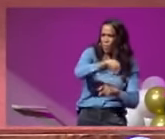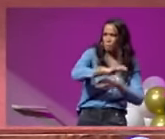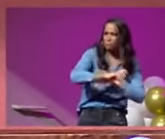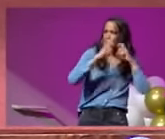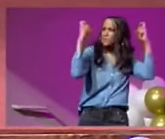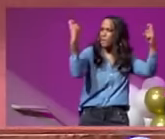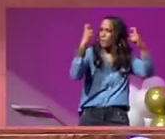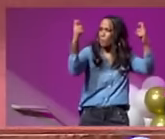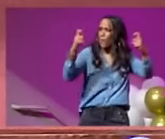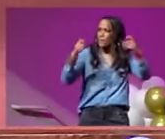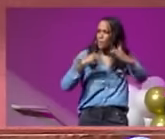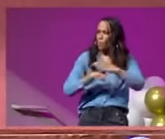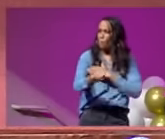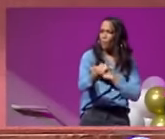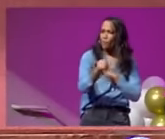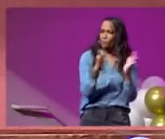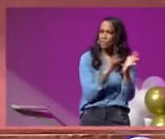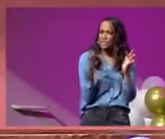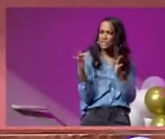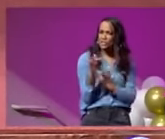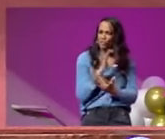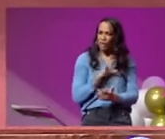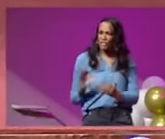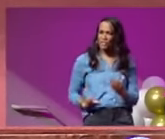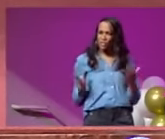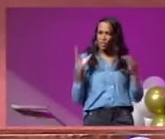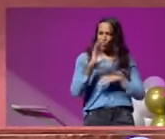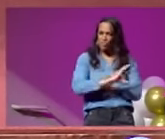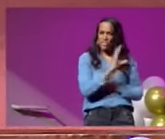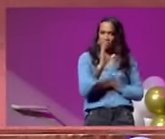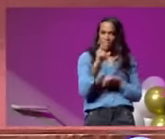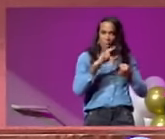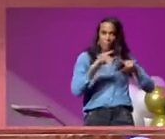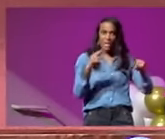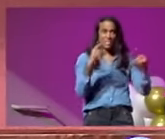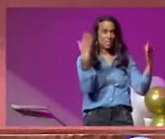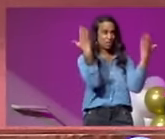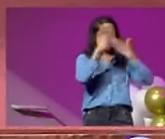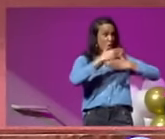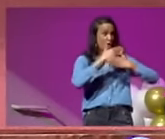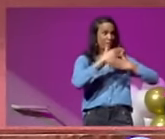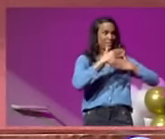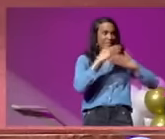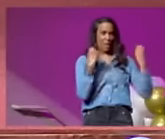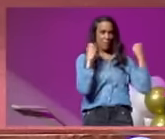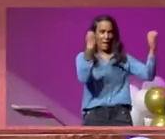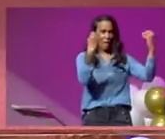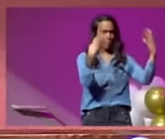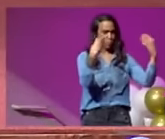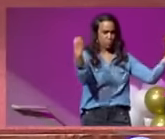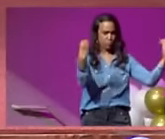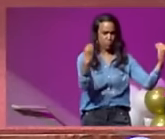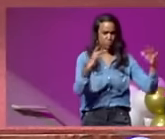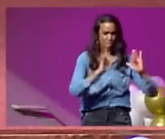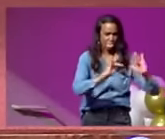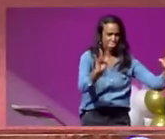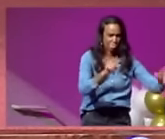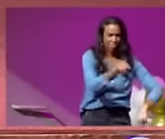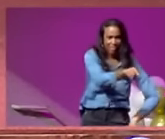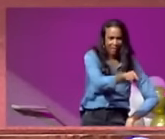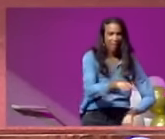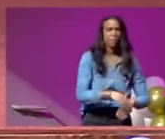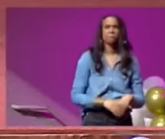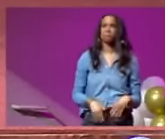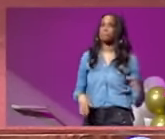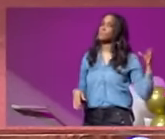celebrating the birth of the light of the world in the dark with no power. I think I'll stop right there because in a